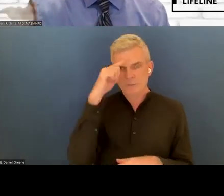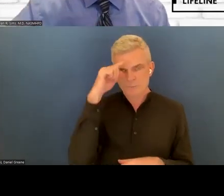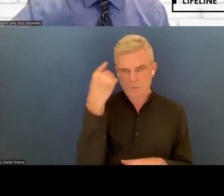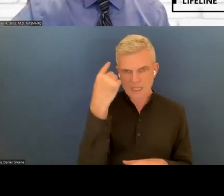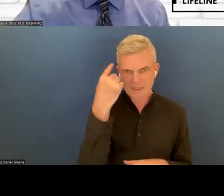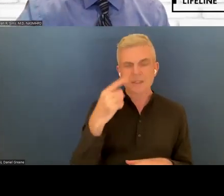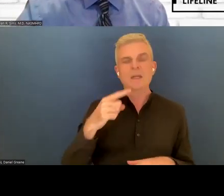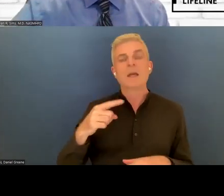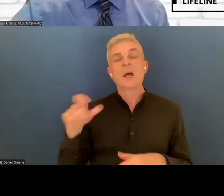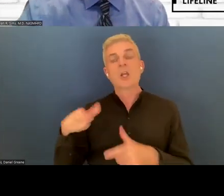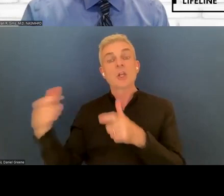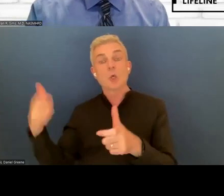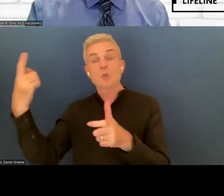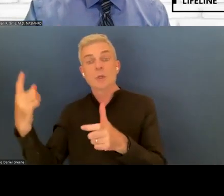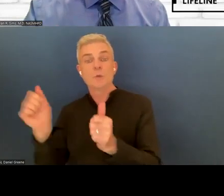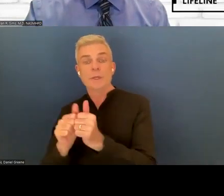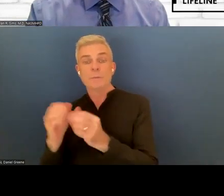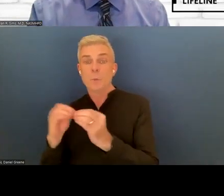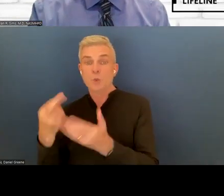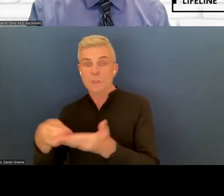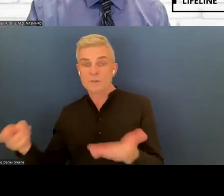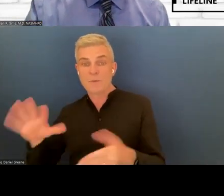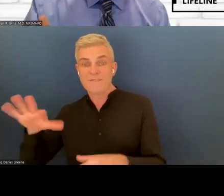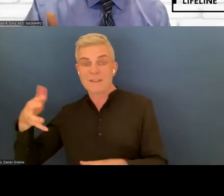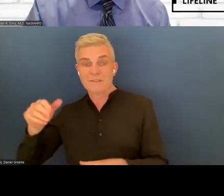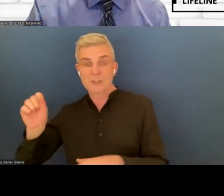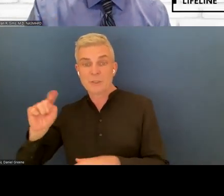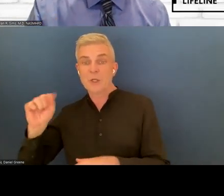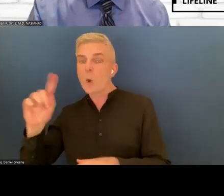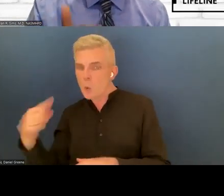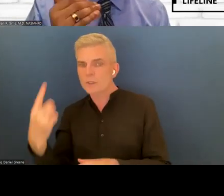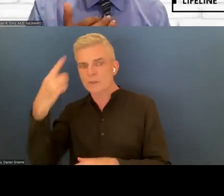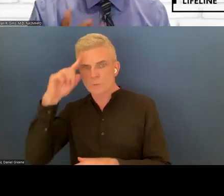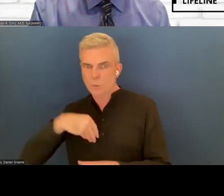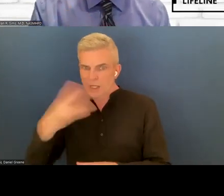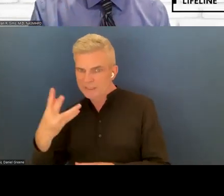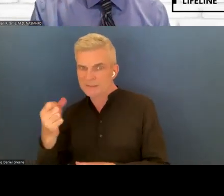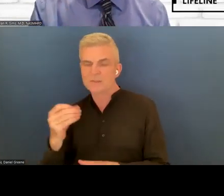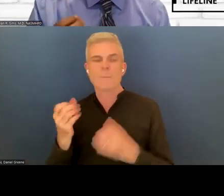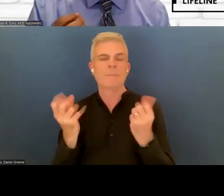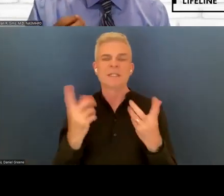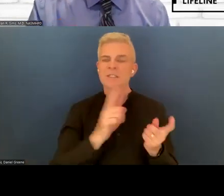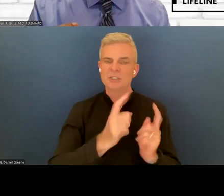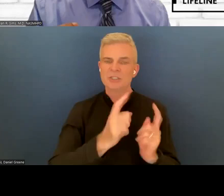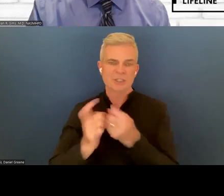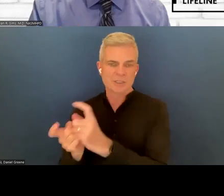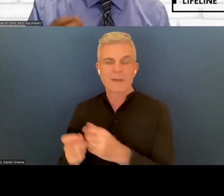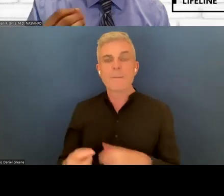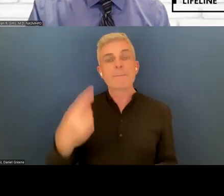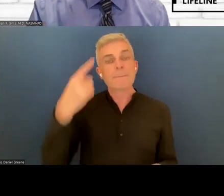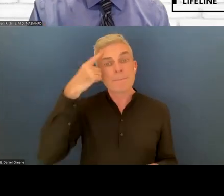larger one that had much more resources on 5th Street that was only for whites. So there were lots of changes. So mental health issues were